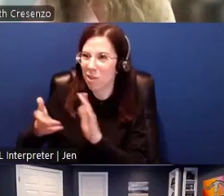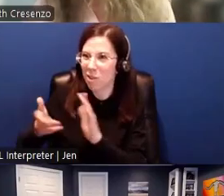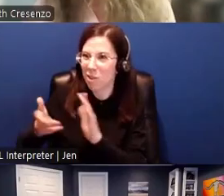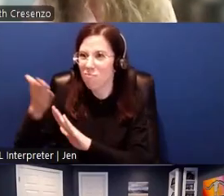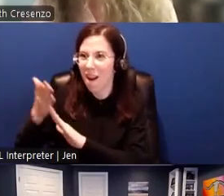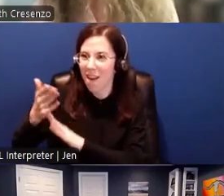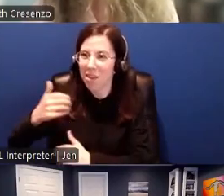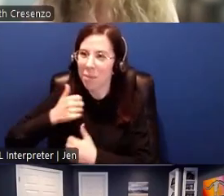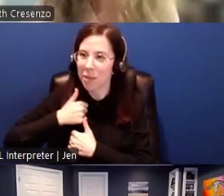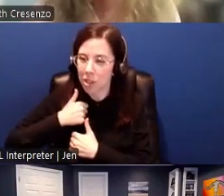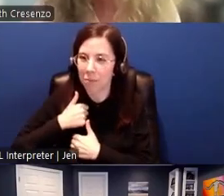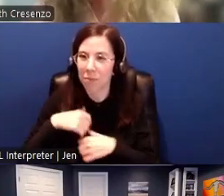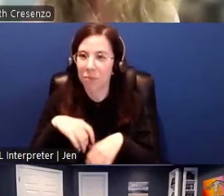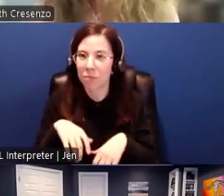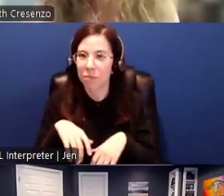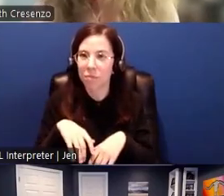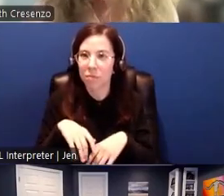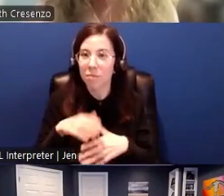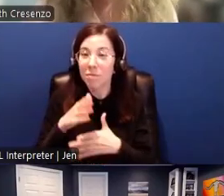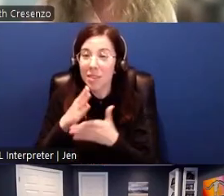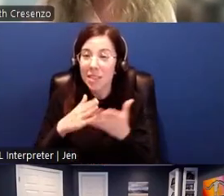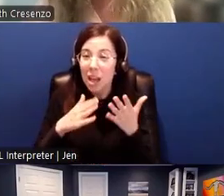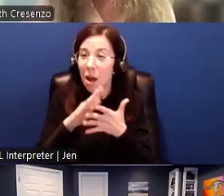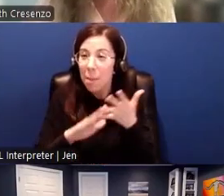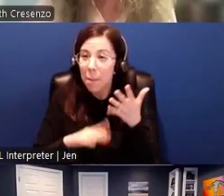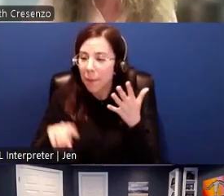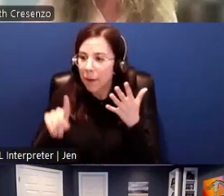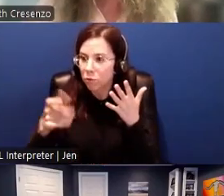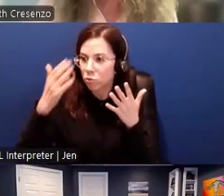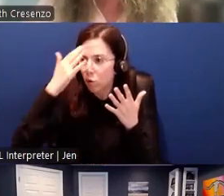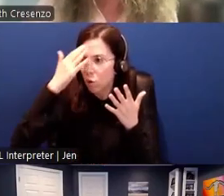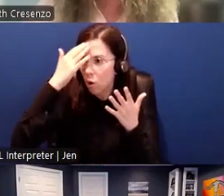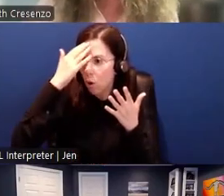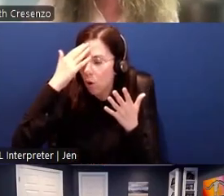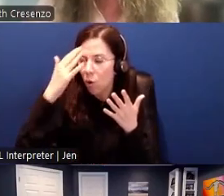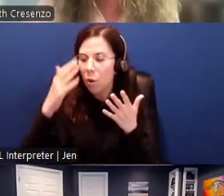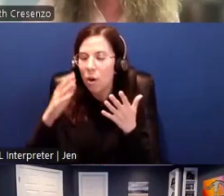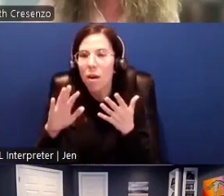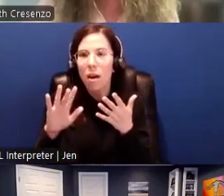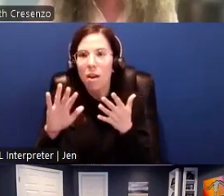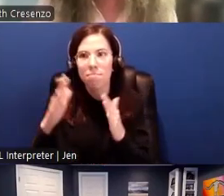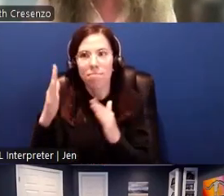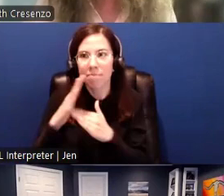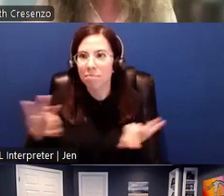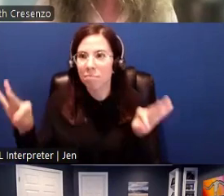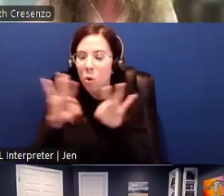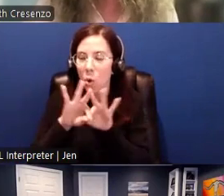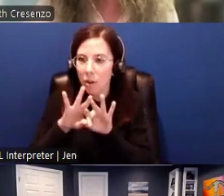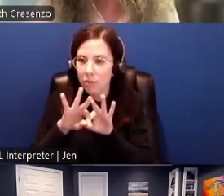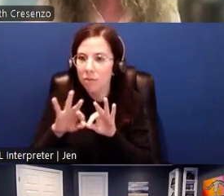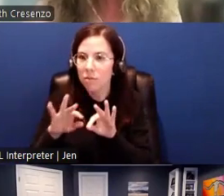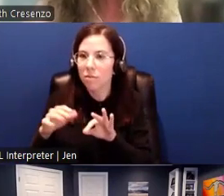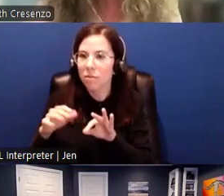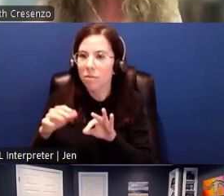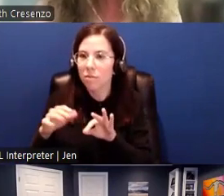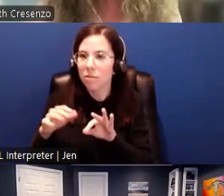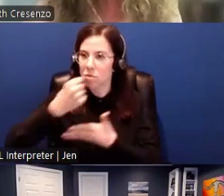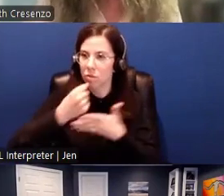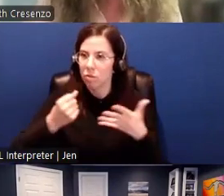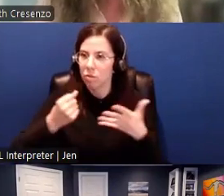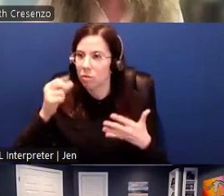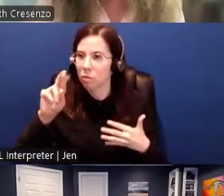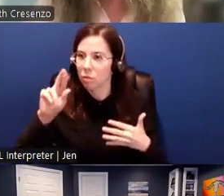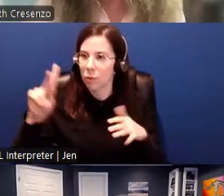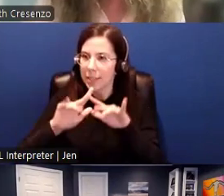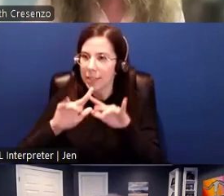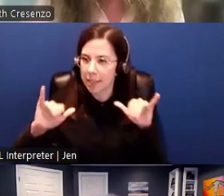And so some of the things that you need to know, I think one of the most important thing is there's a rank structure in the military.